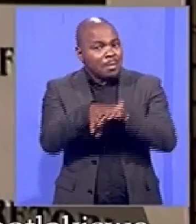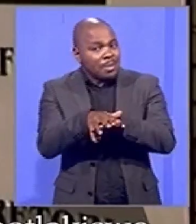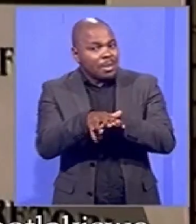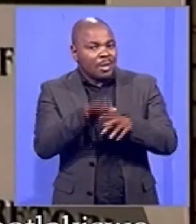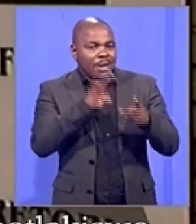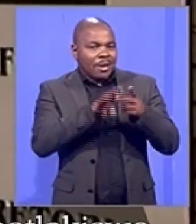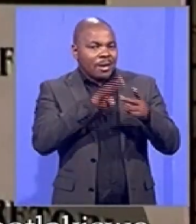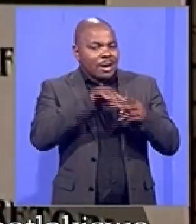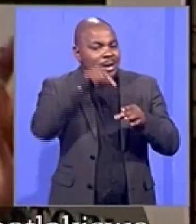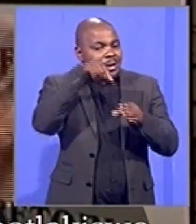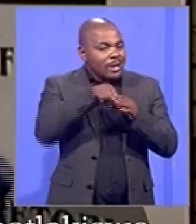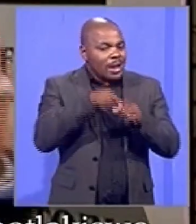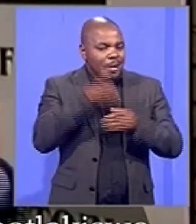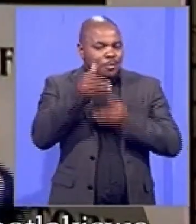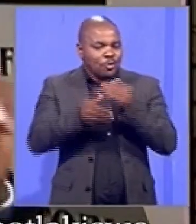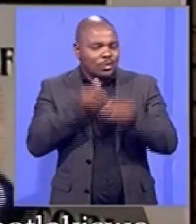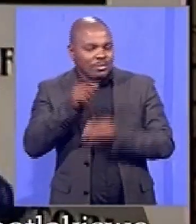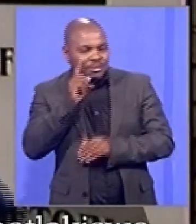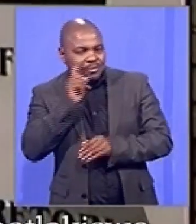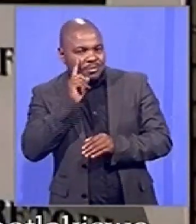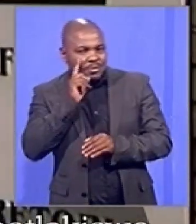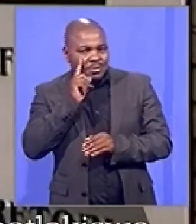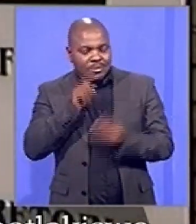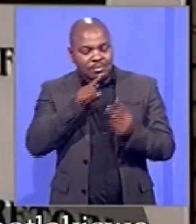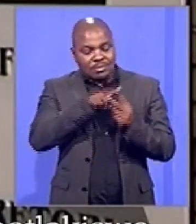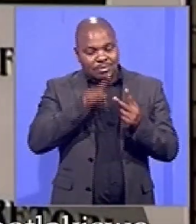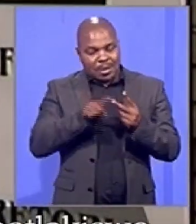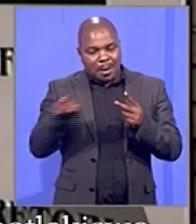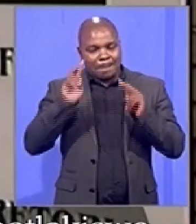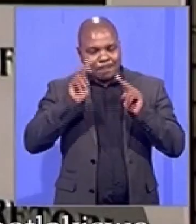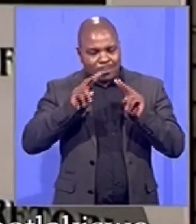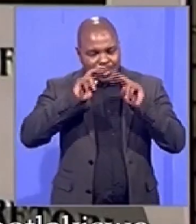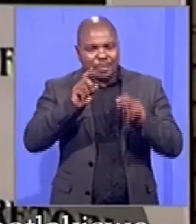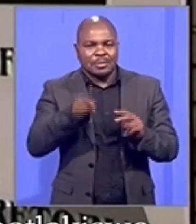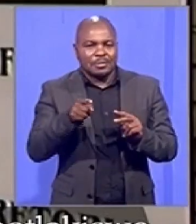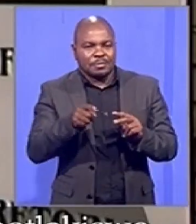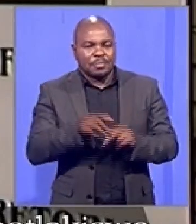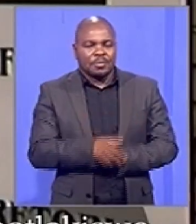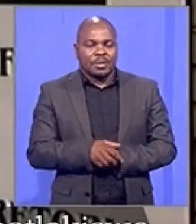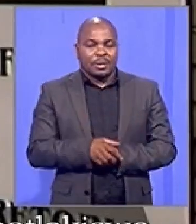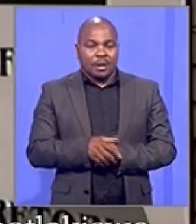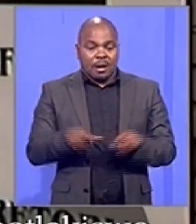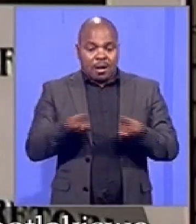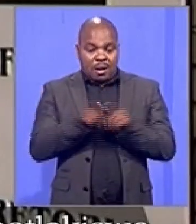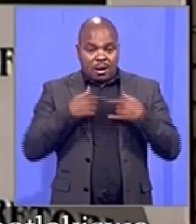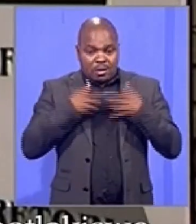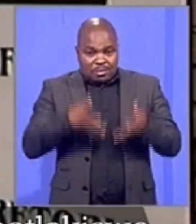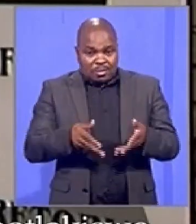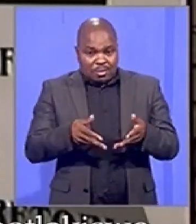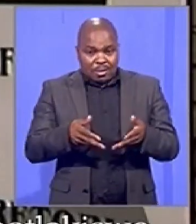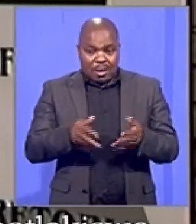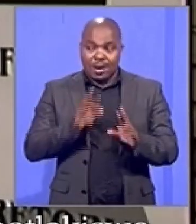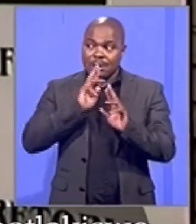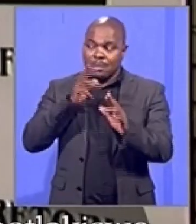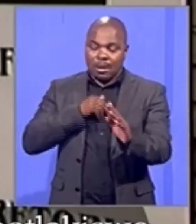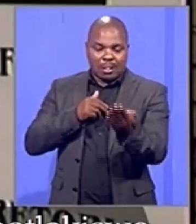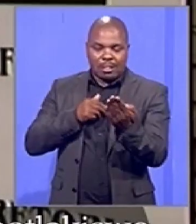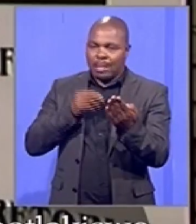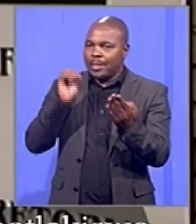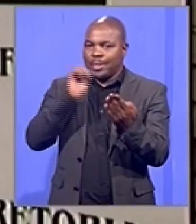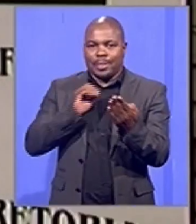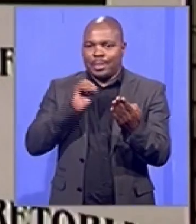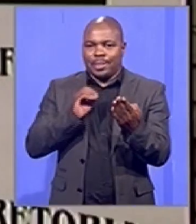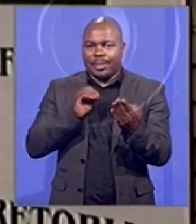internal processes within the department. Apparently, we're supposed to determine these two things. As I stand in front of you, I've never seen the report.